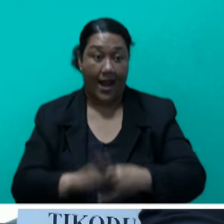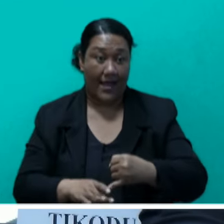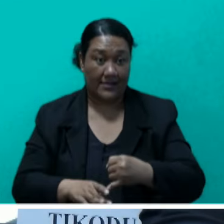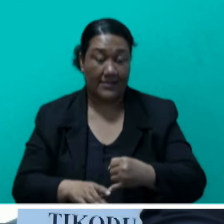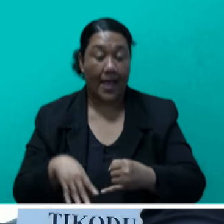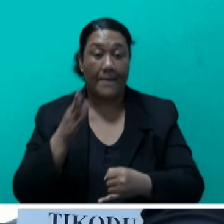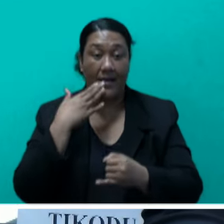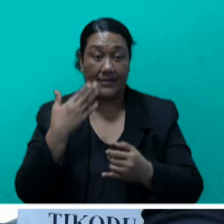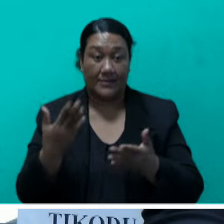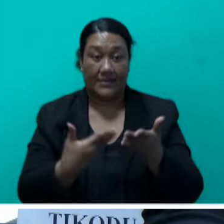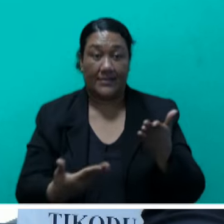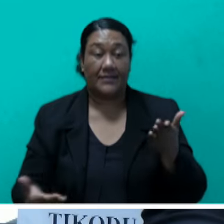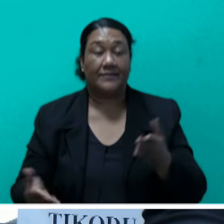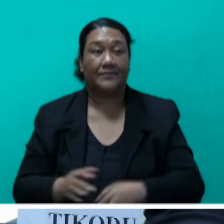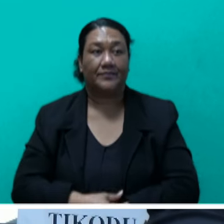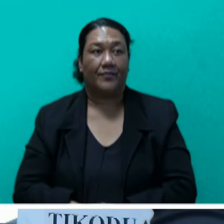In